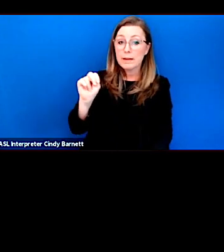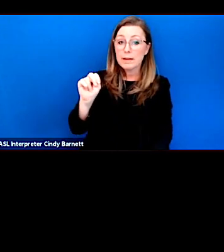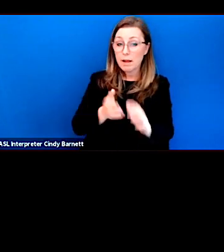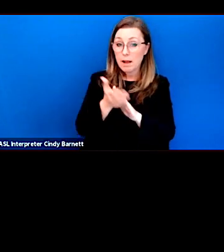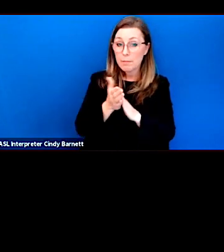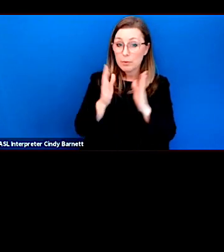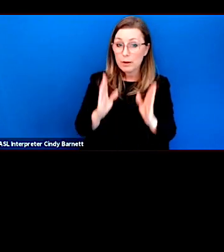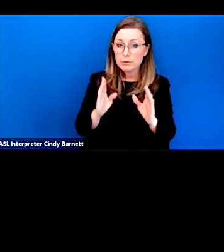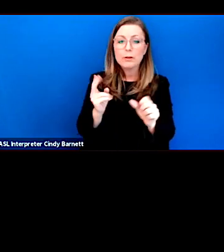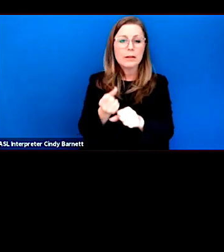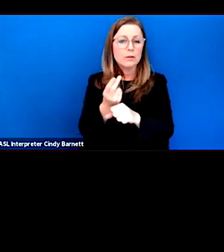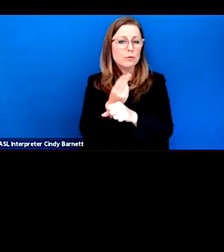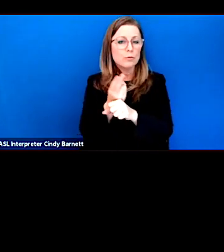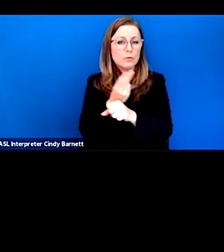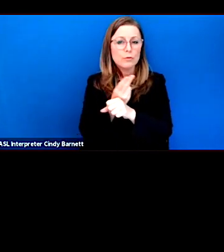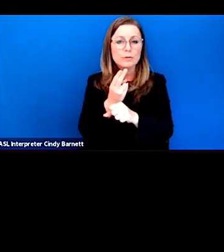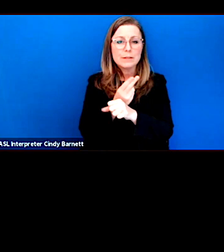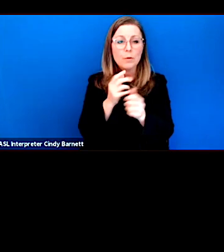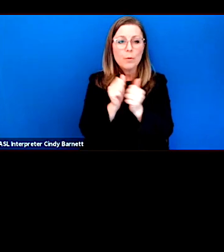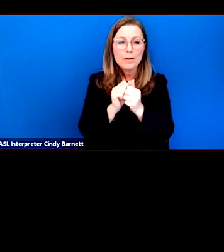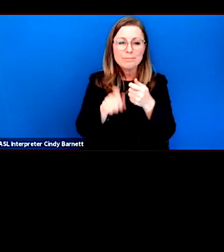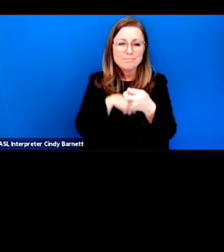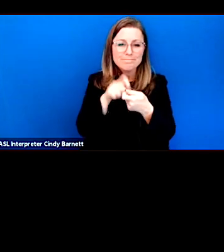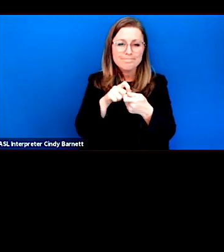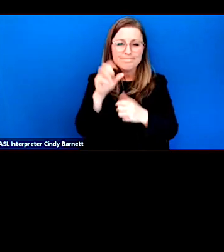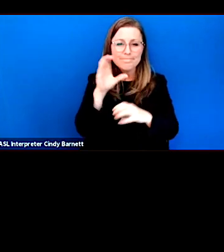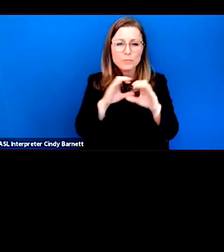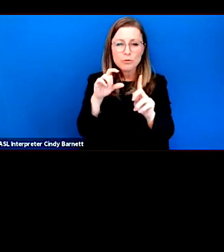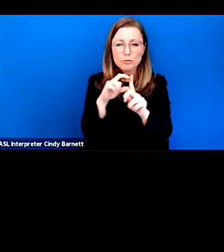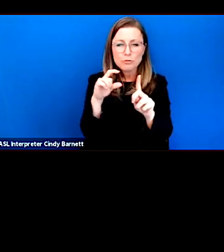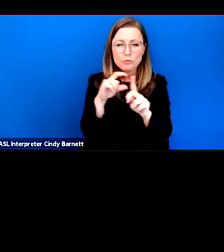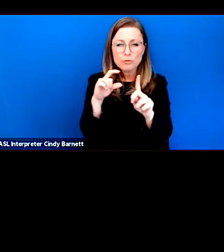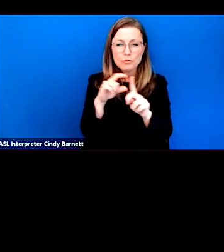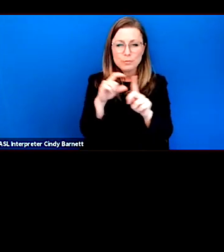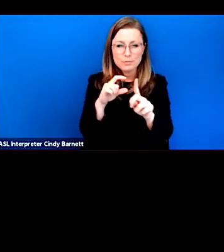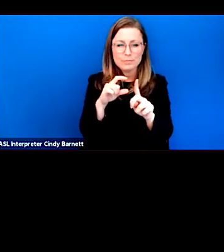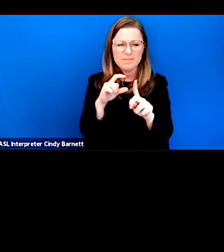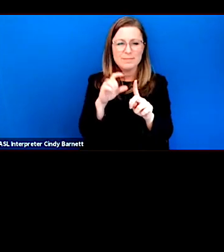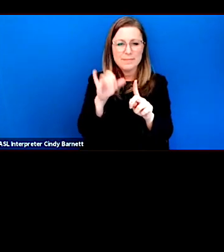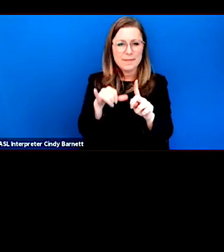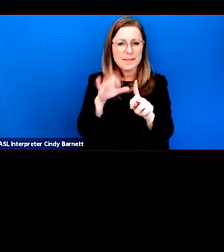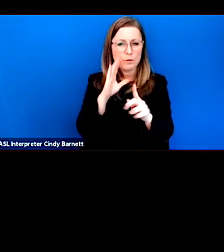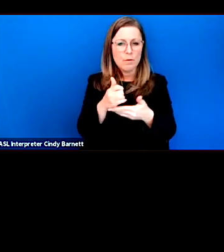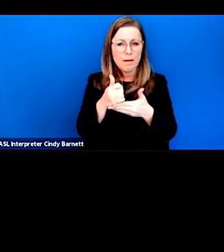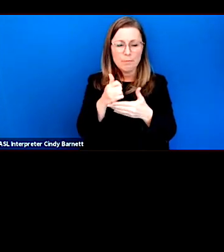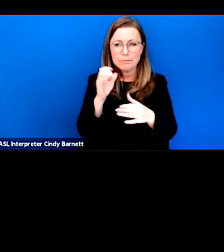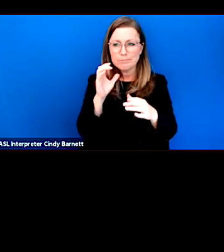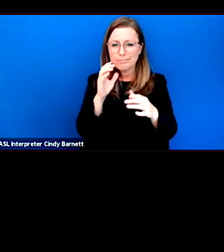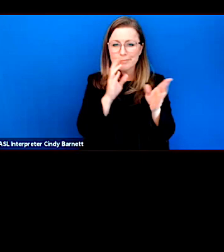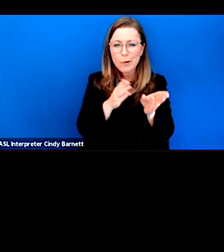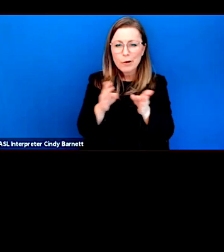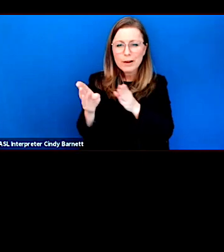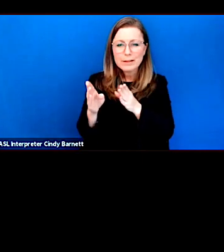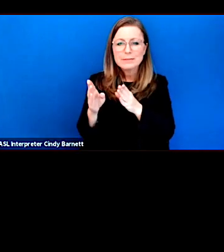see in our hands-on activity, to organize and filter your searches. This combination of words